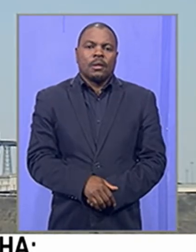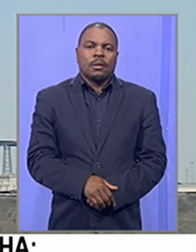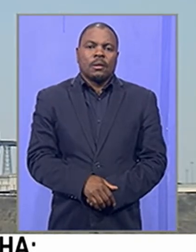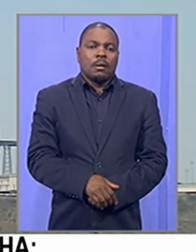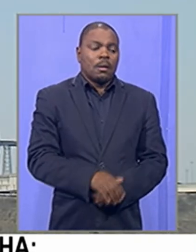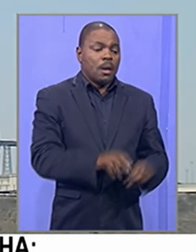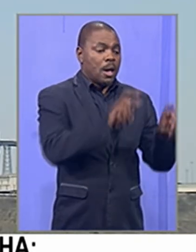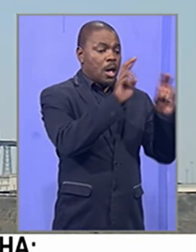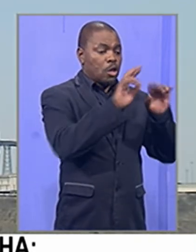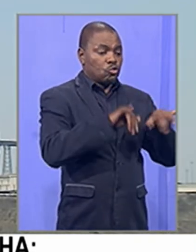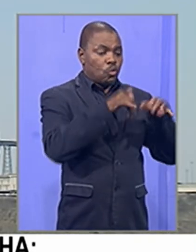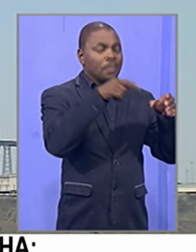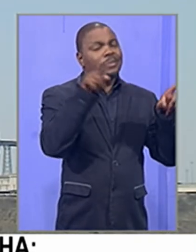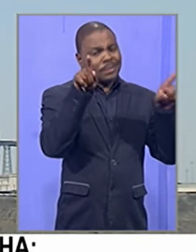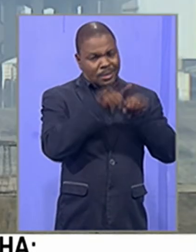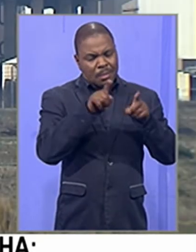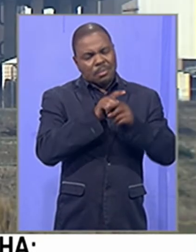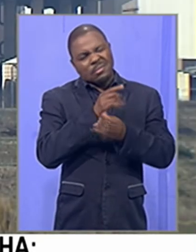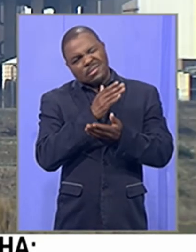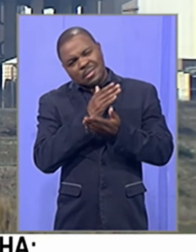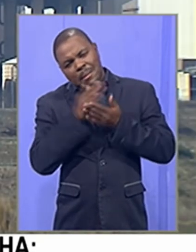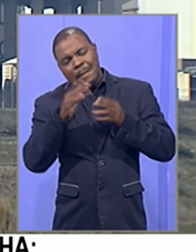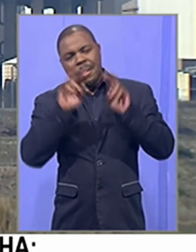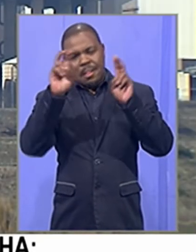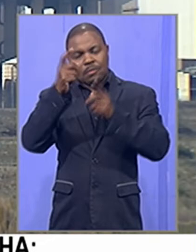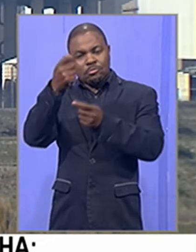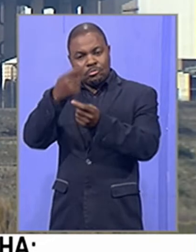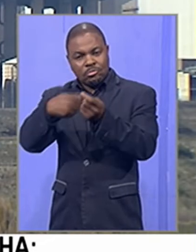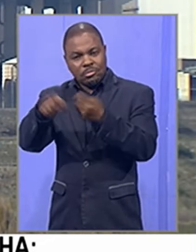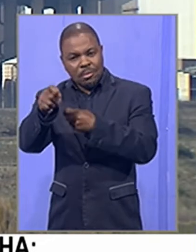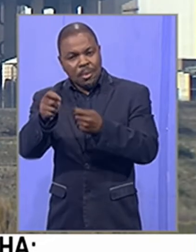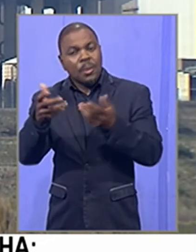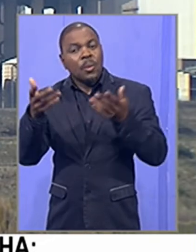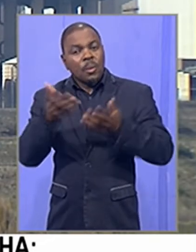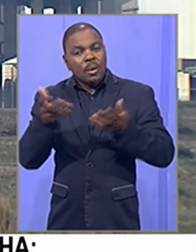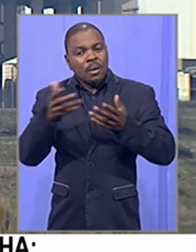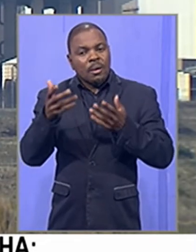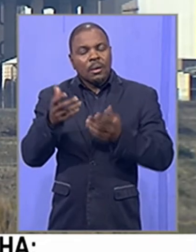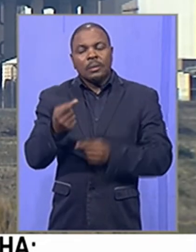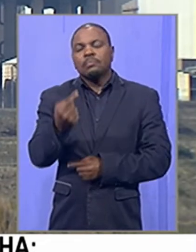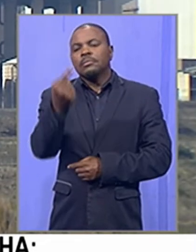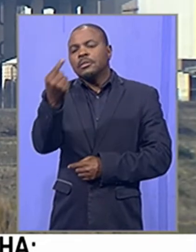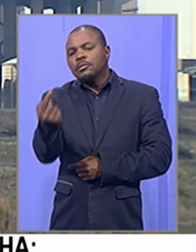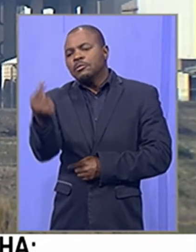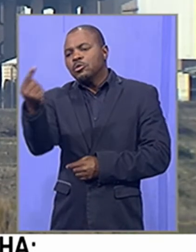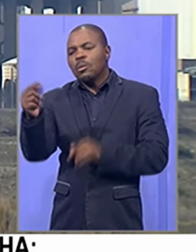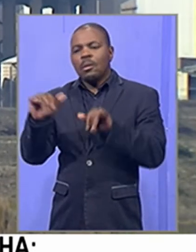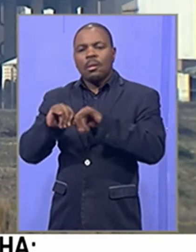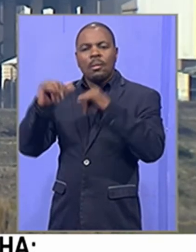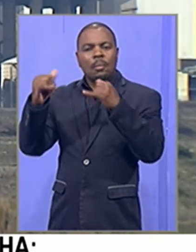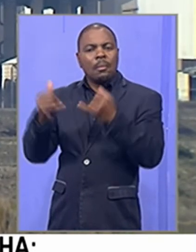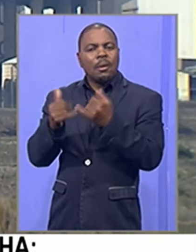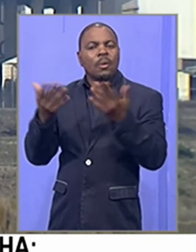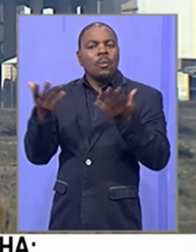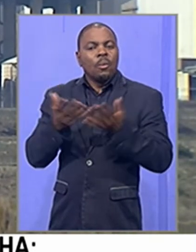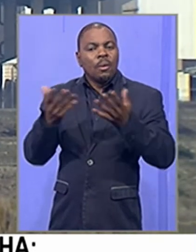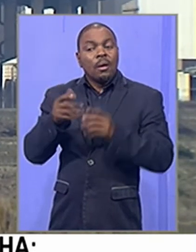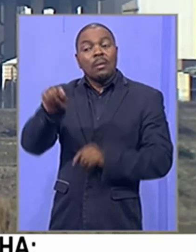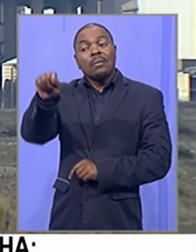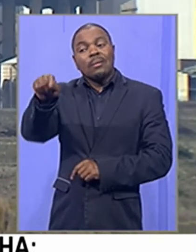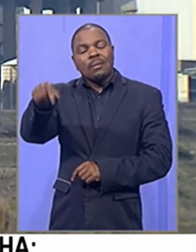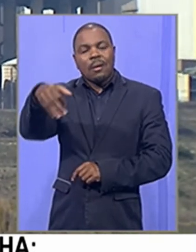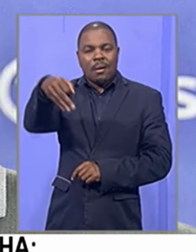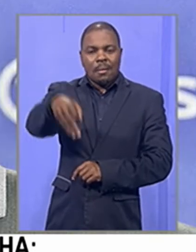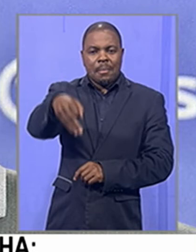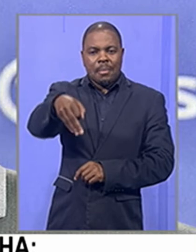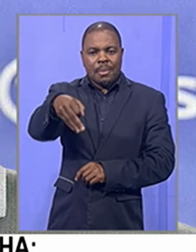Eskom also does sell some electricity to individual companies inside the borders